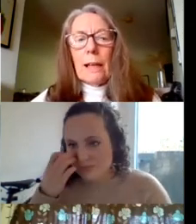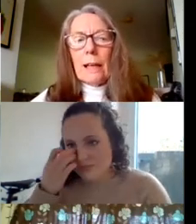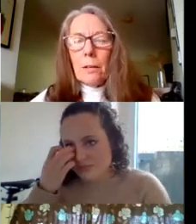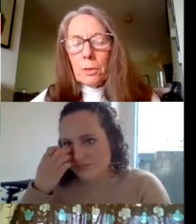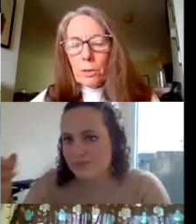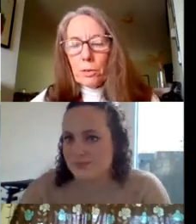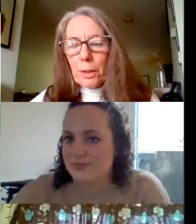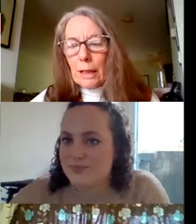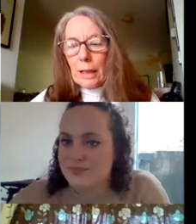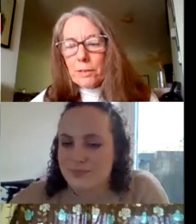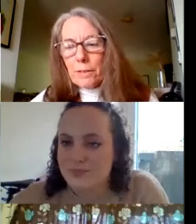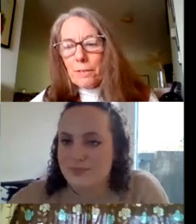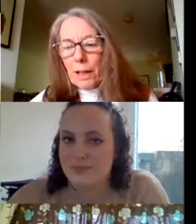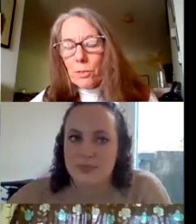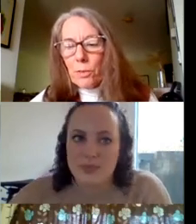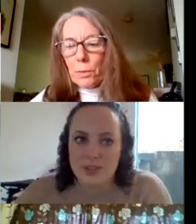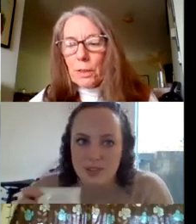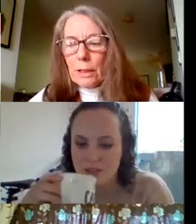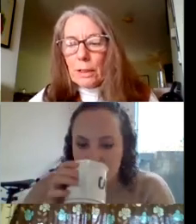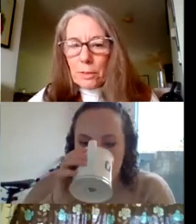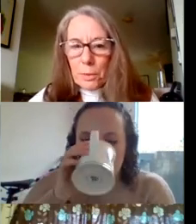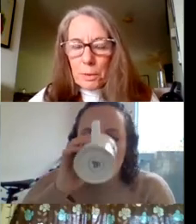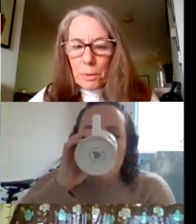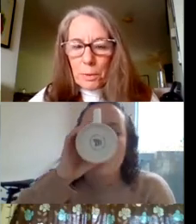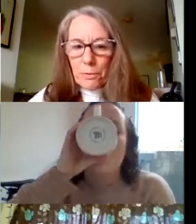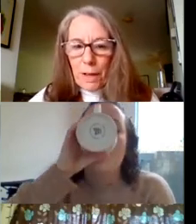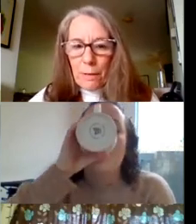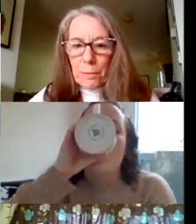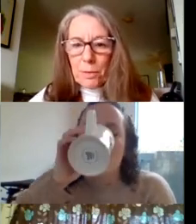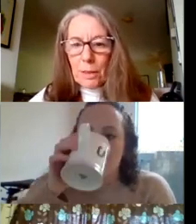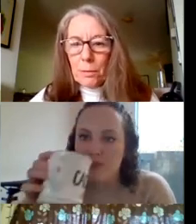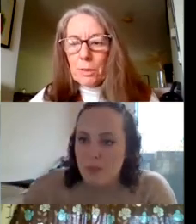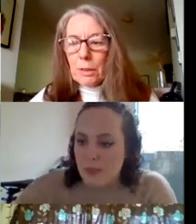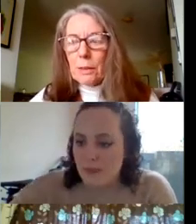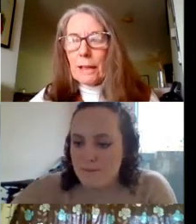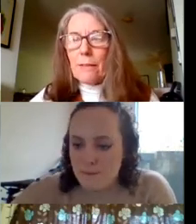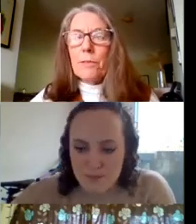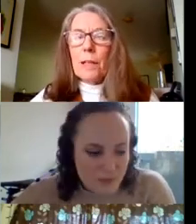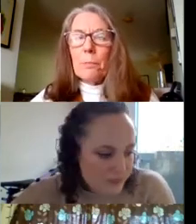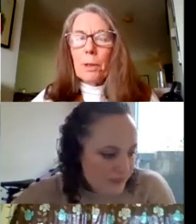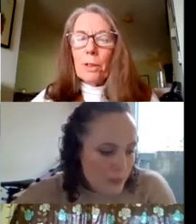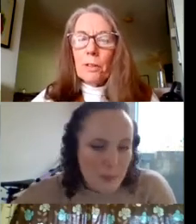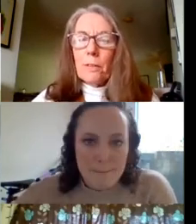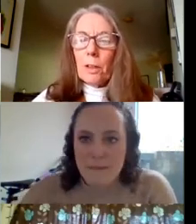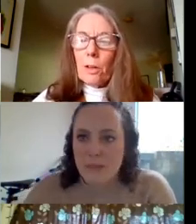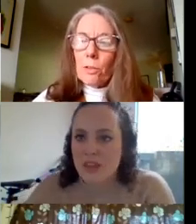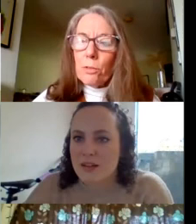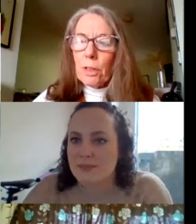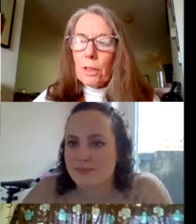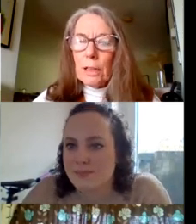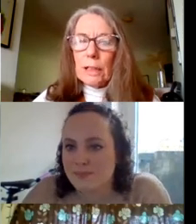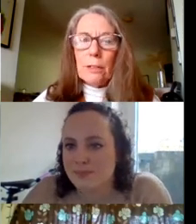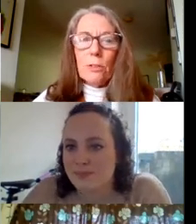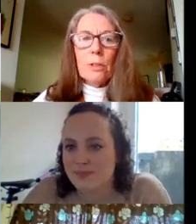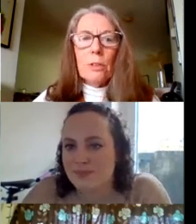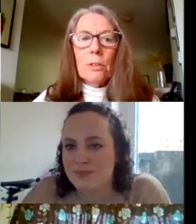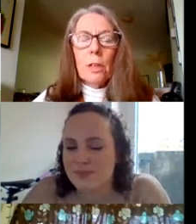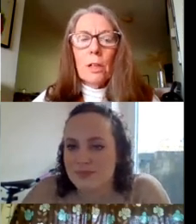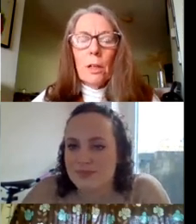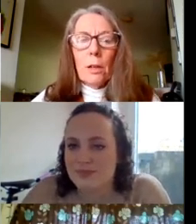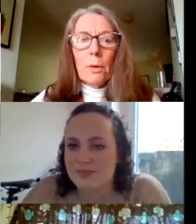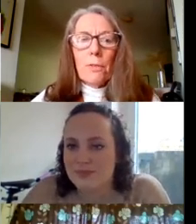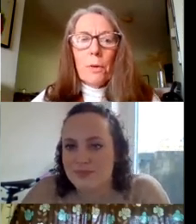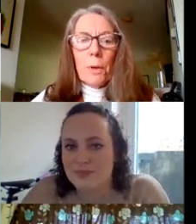think, again, it was also a class divide. So the working class women would have found themselves gainfully employed in the laundry and the